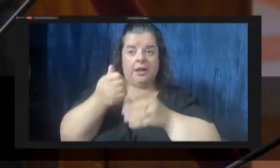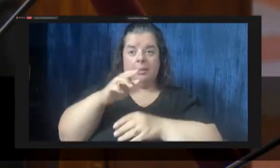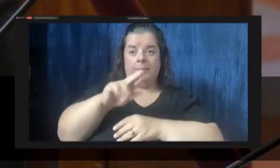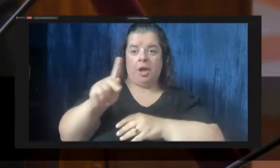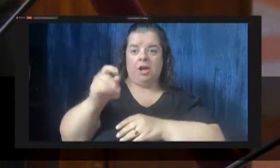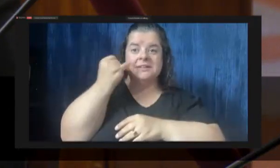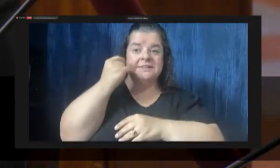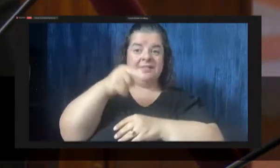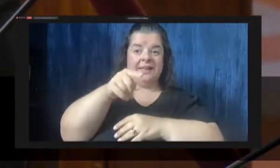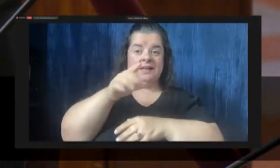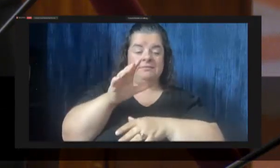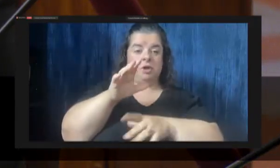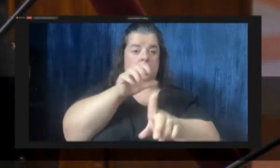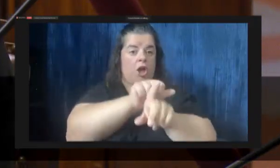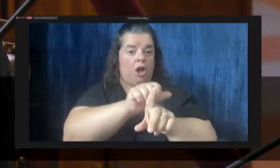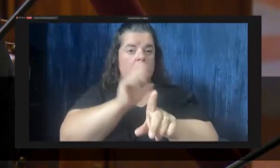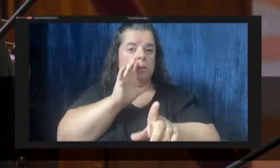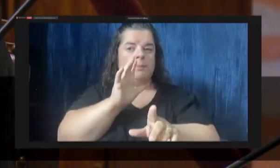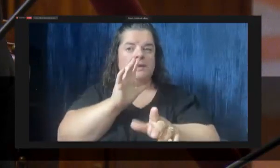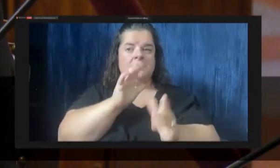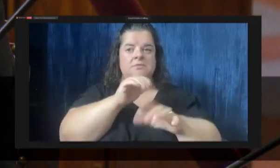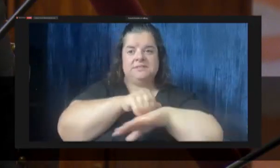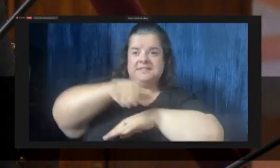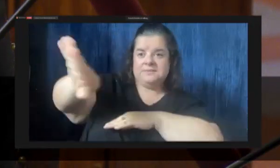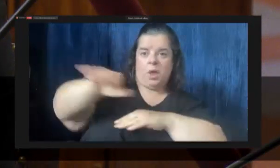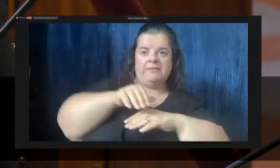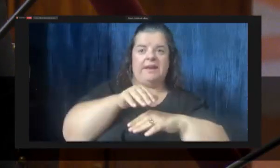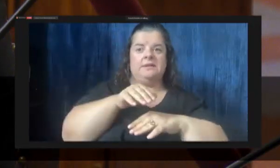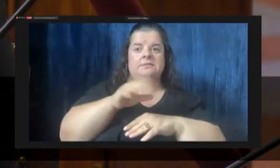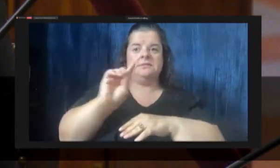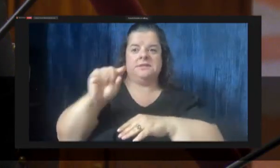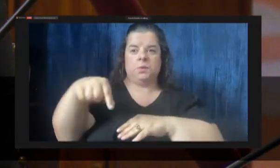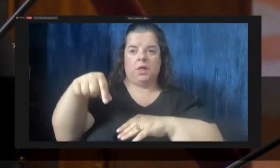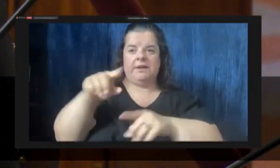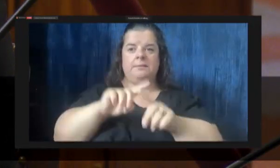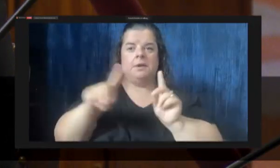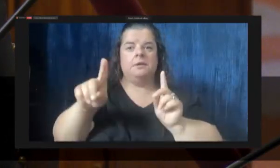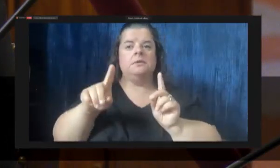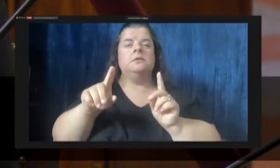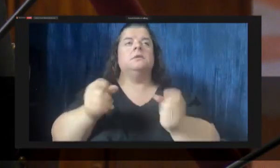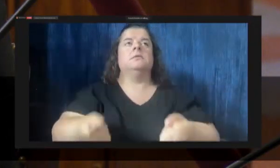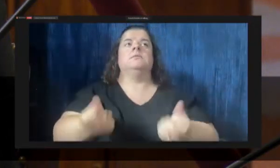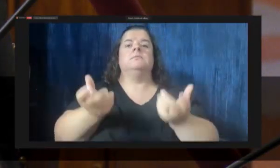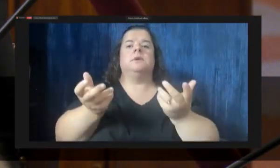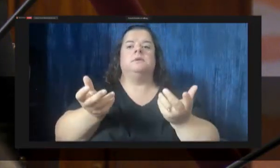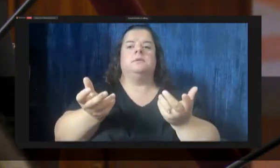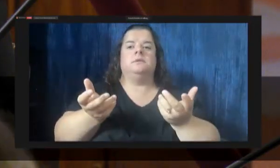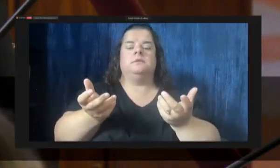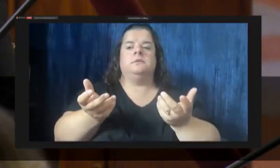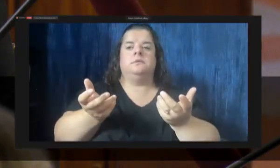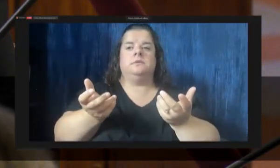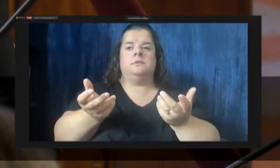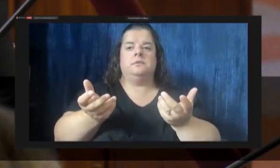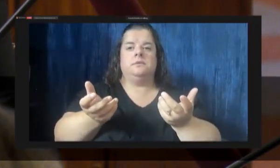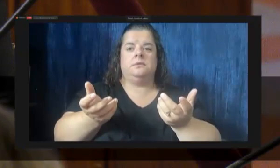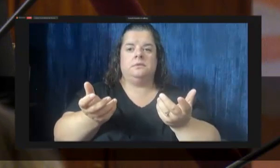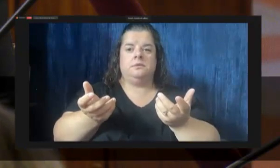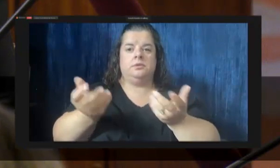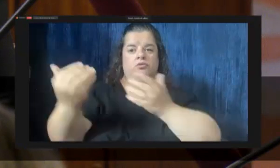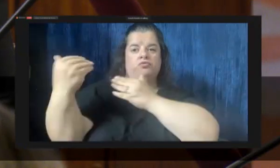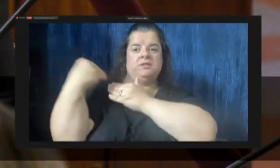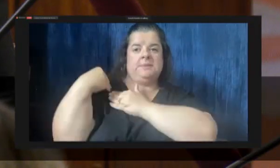disqualified by that violation point. But there are any number of